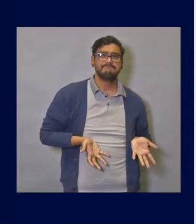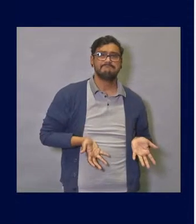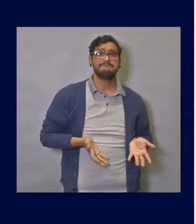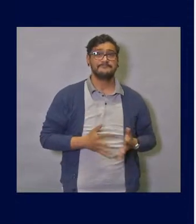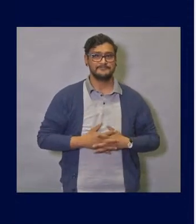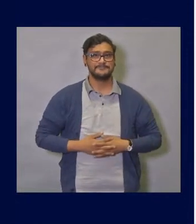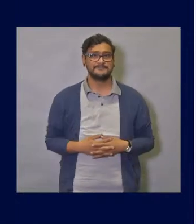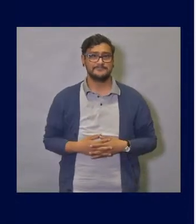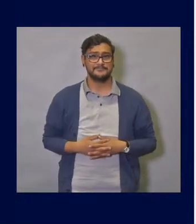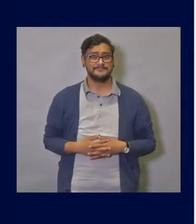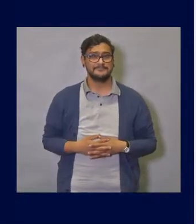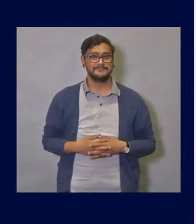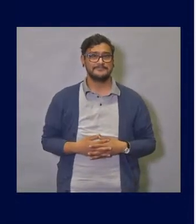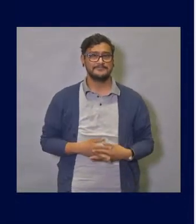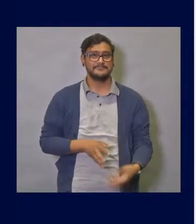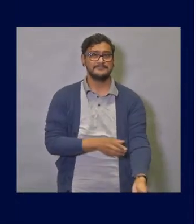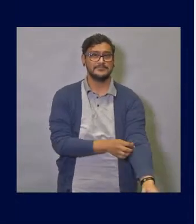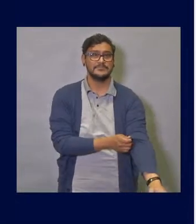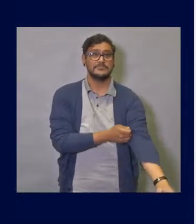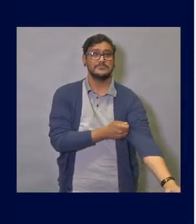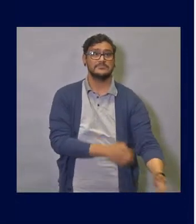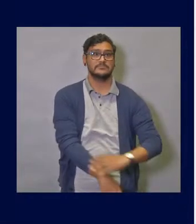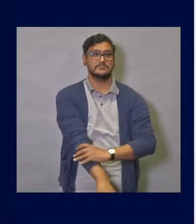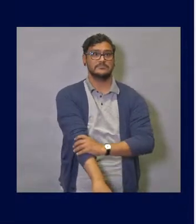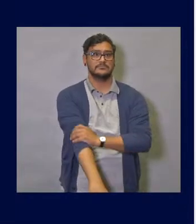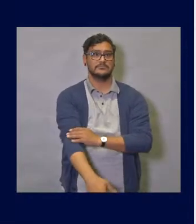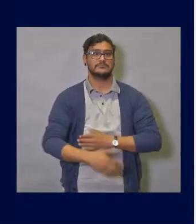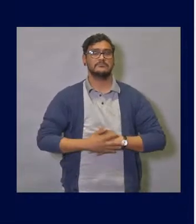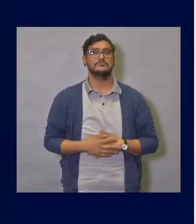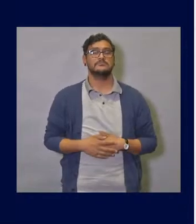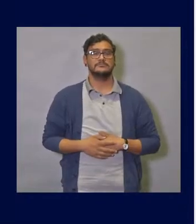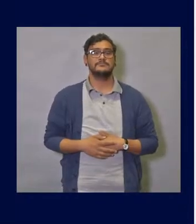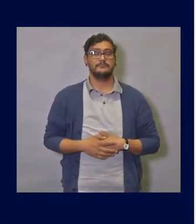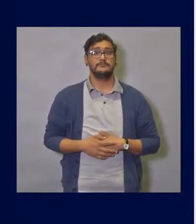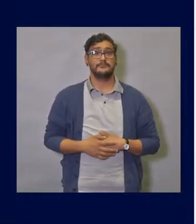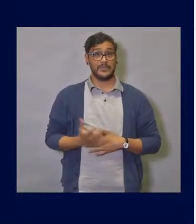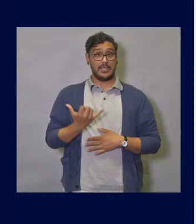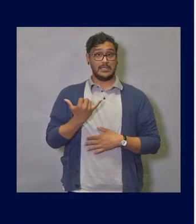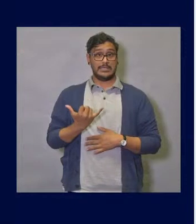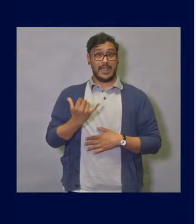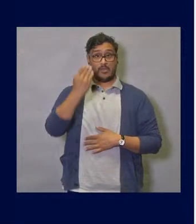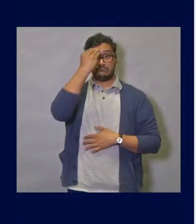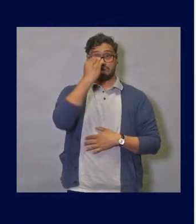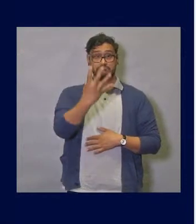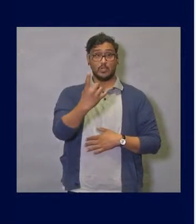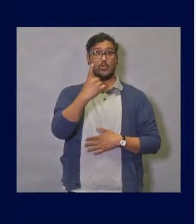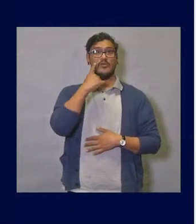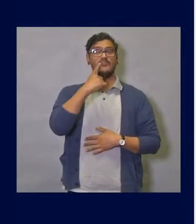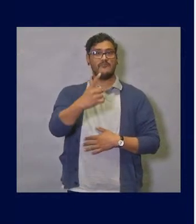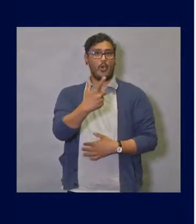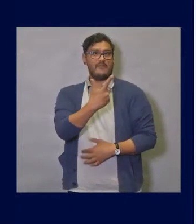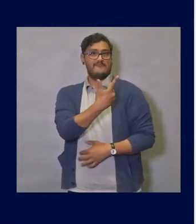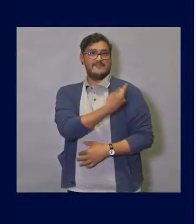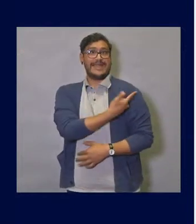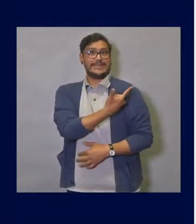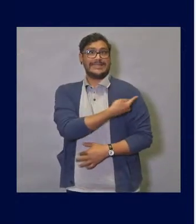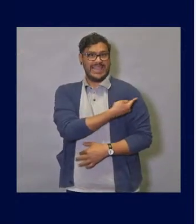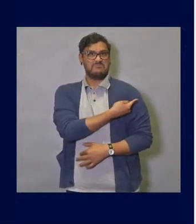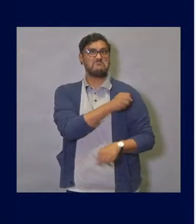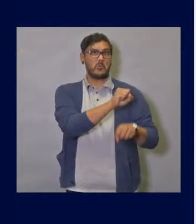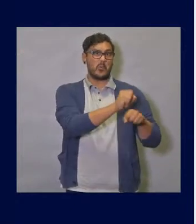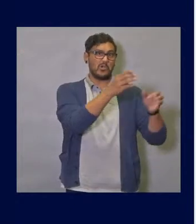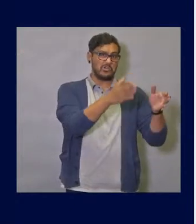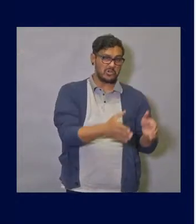slide. To update you now on our current overall efforts to vaccinate residents and workers in